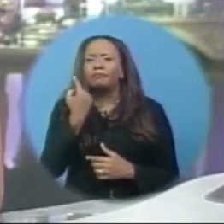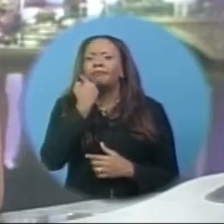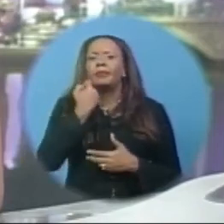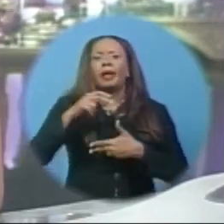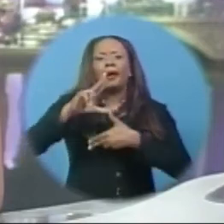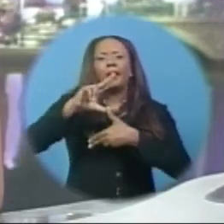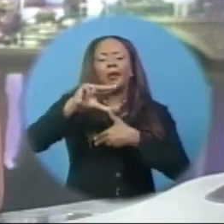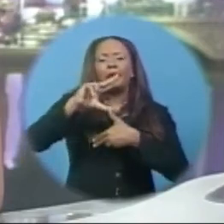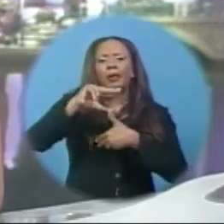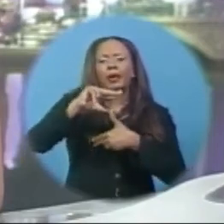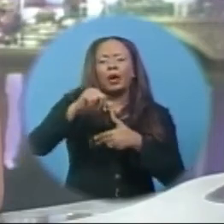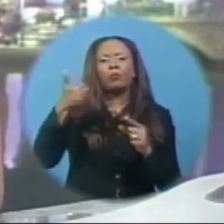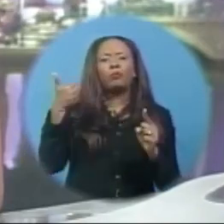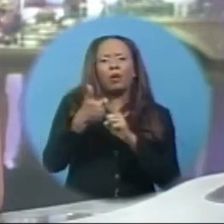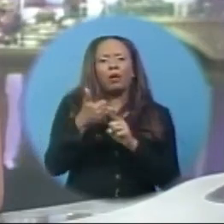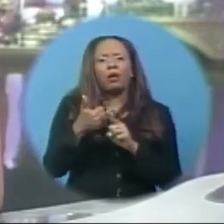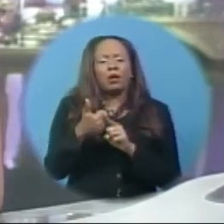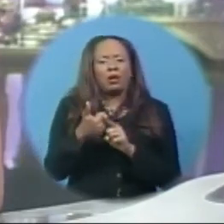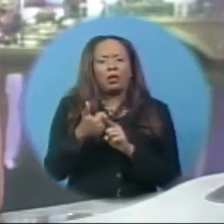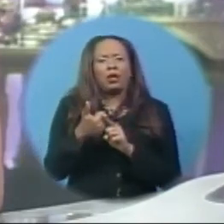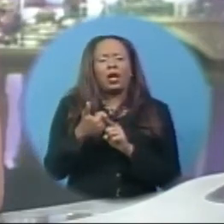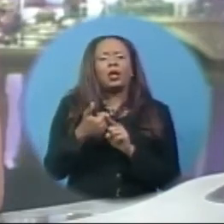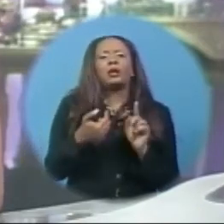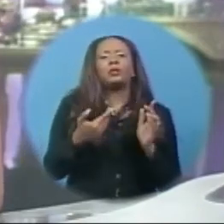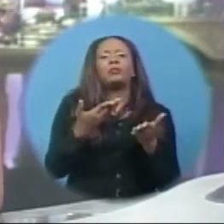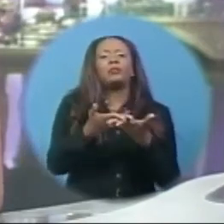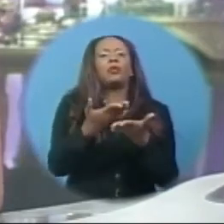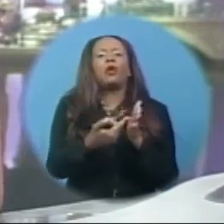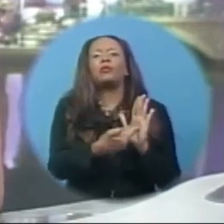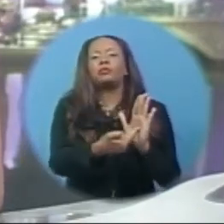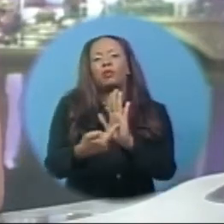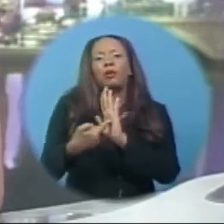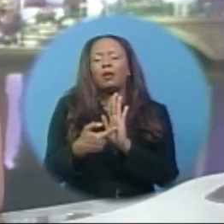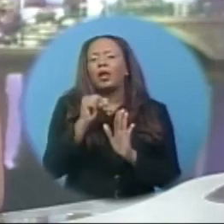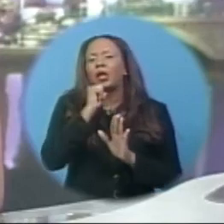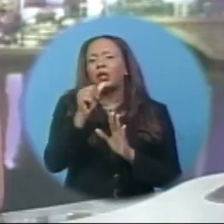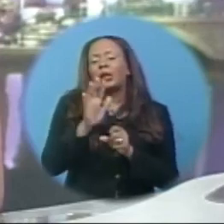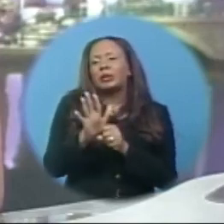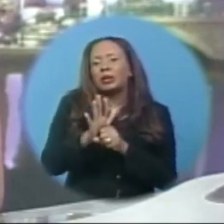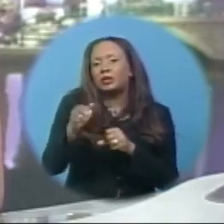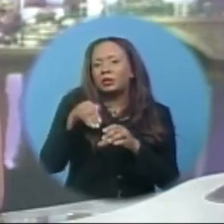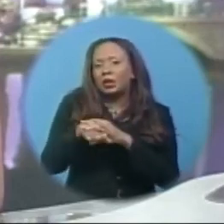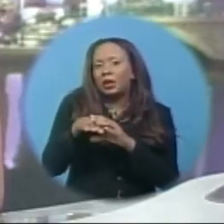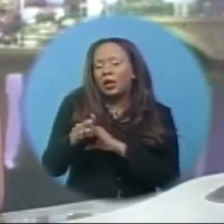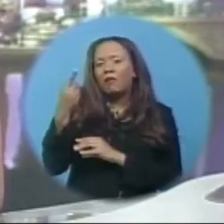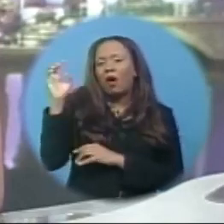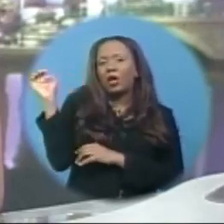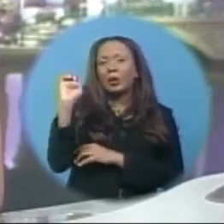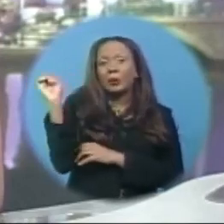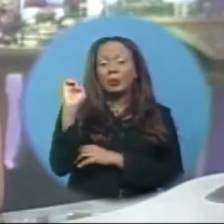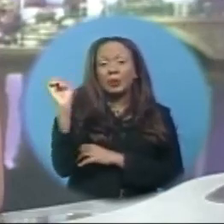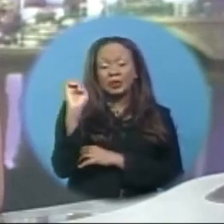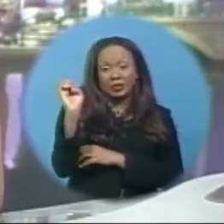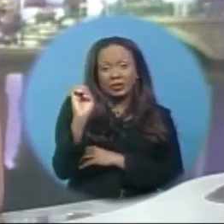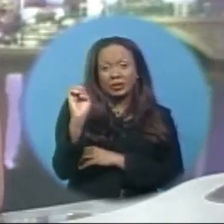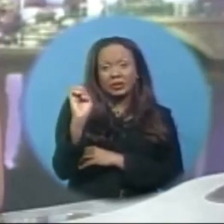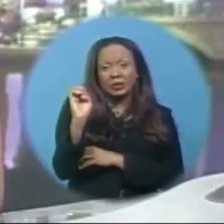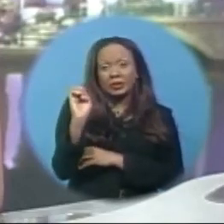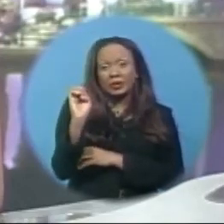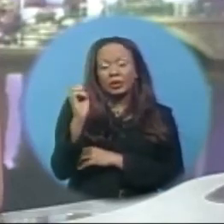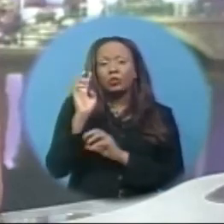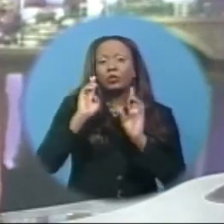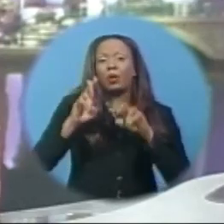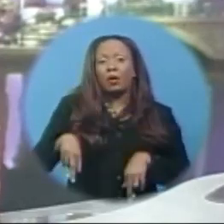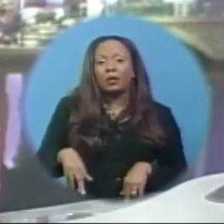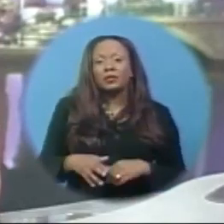emphasized the inequality of access to emergency services in the sub-region. A statement issued at the end of the 4th Council of Ministers of